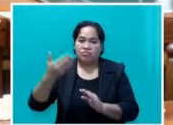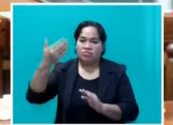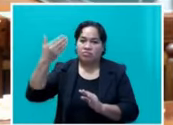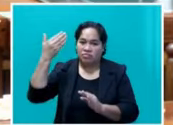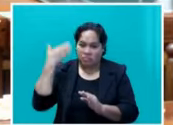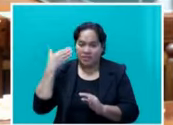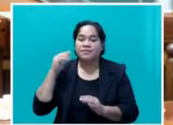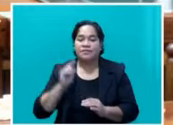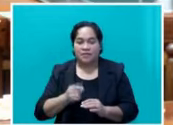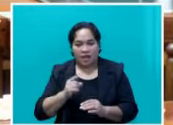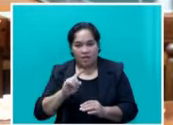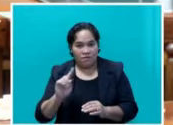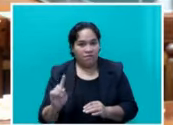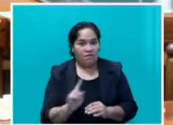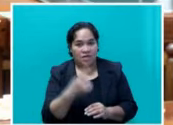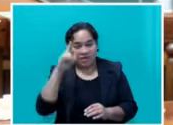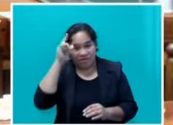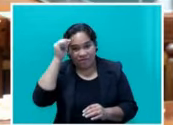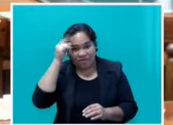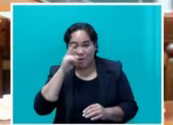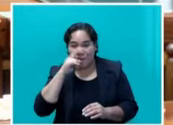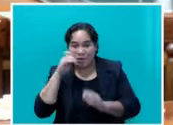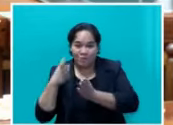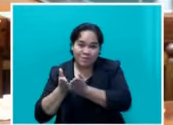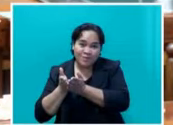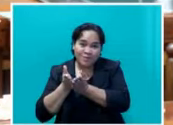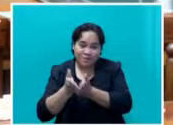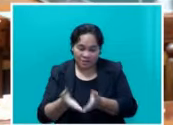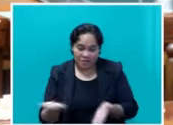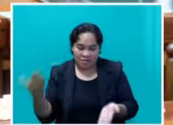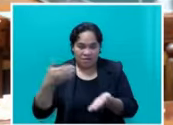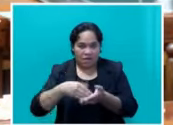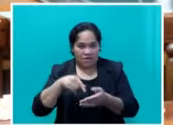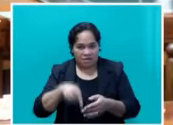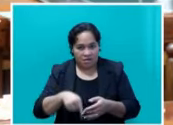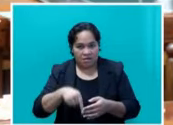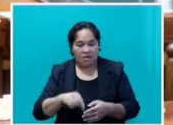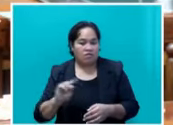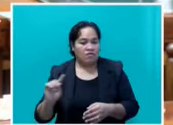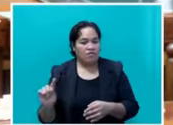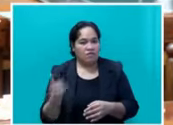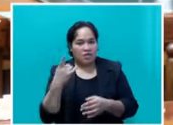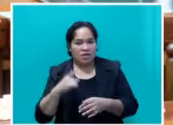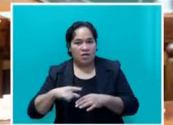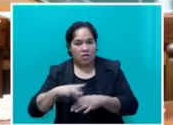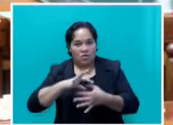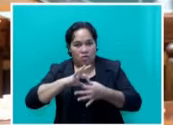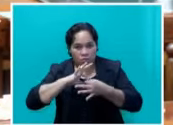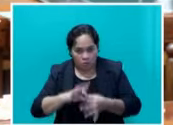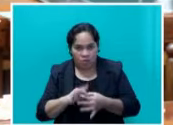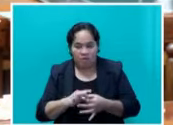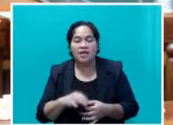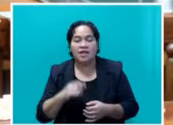That is when the first indigenous Fijians landed here in Fiji, and they are the first people of the land, the first people of Fiji, and that is part of